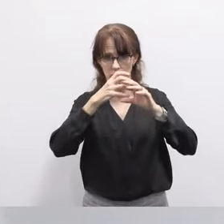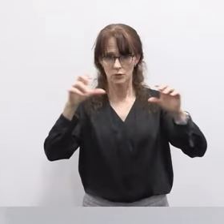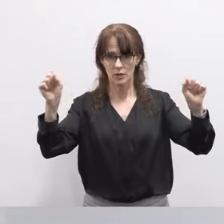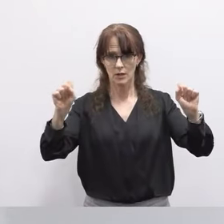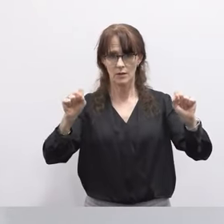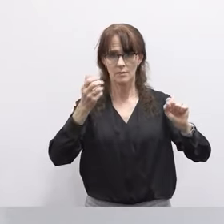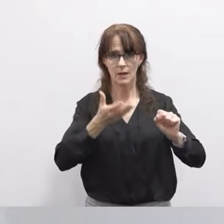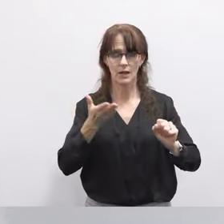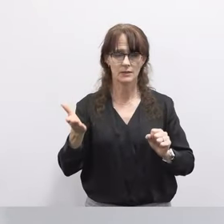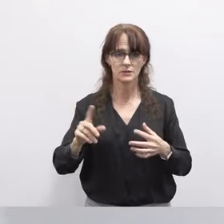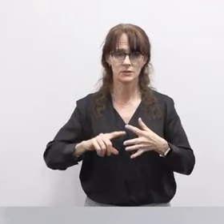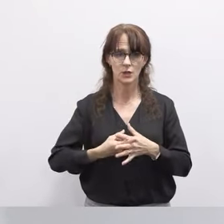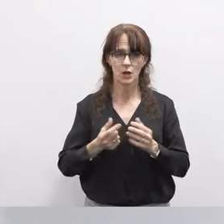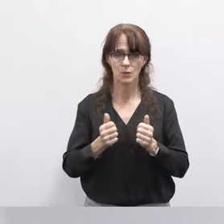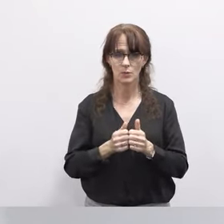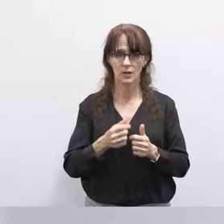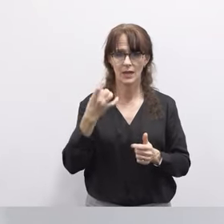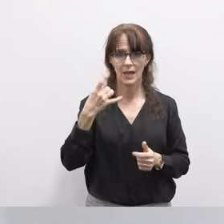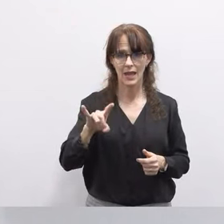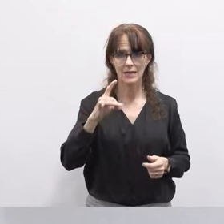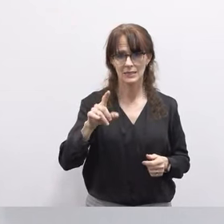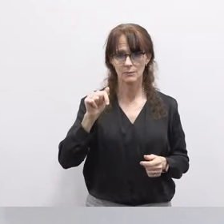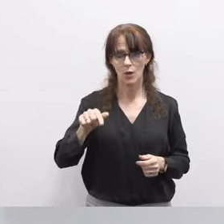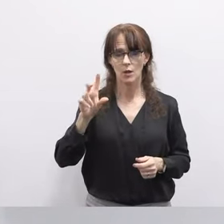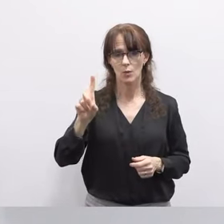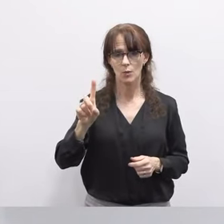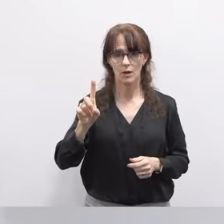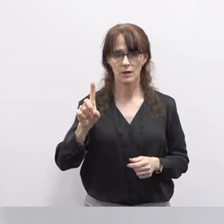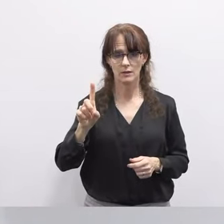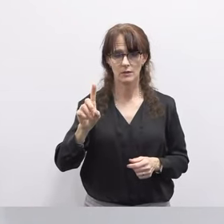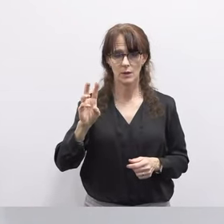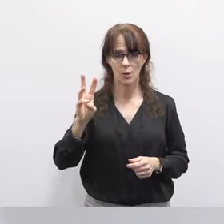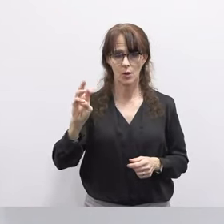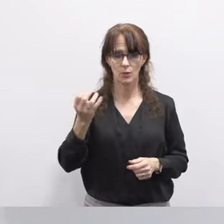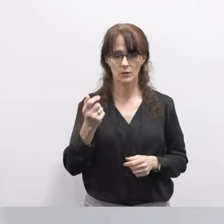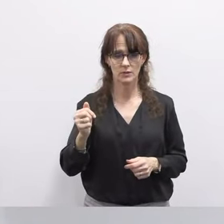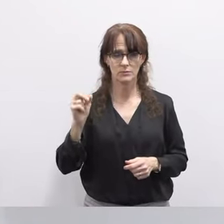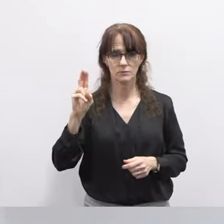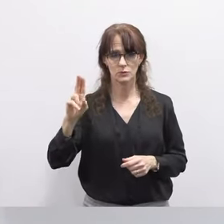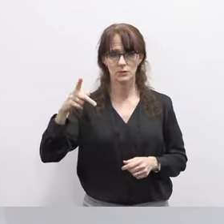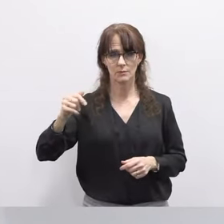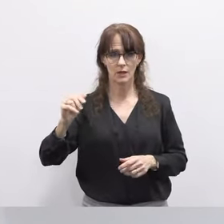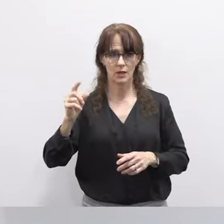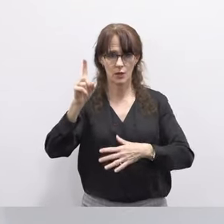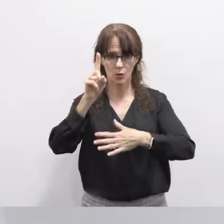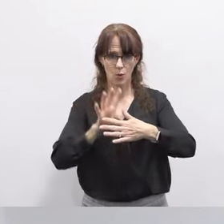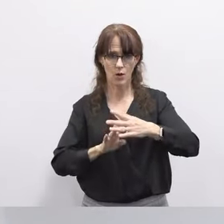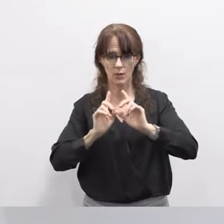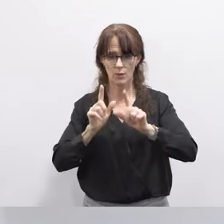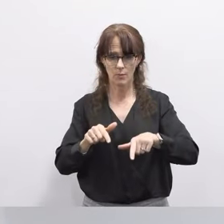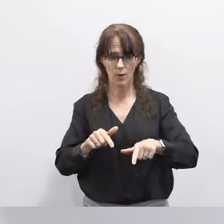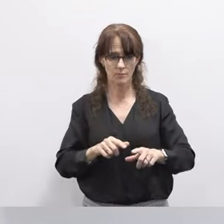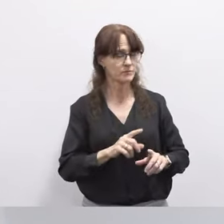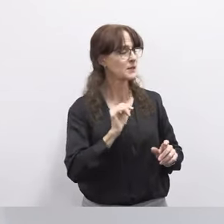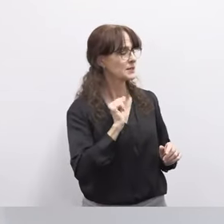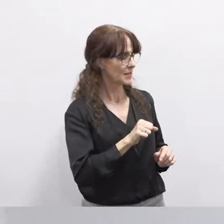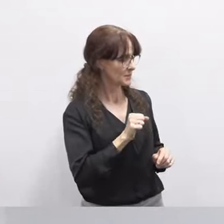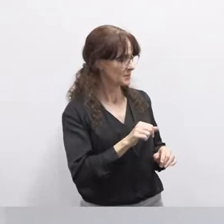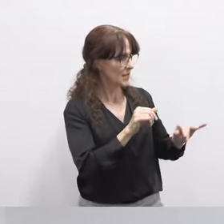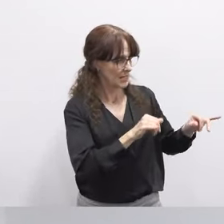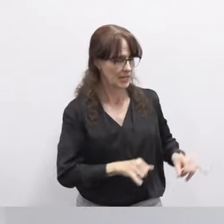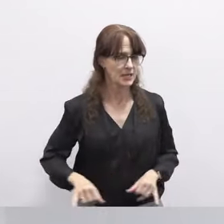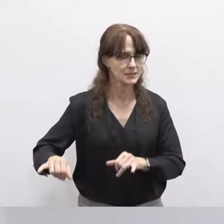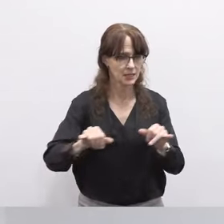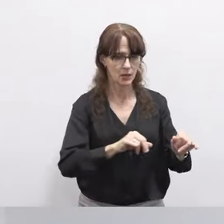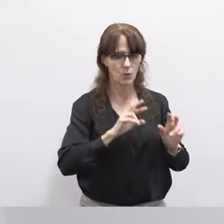items. We'll start with 18.1 Williams UCP Quarterly Report. Sure, this item is a standard